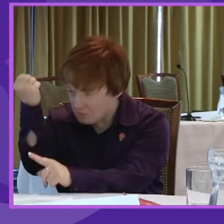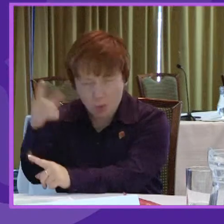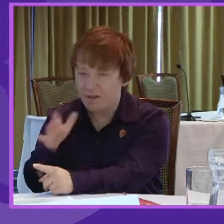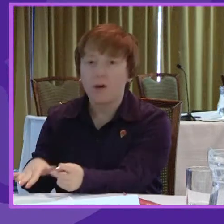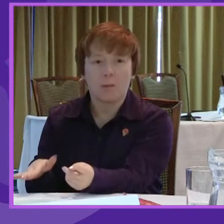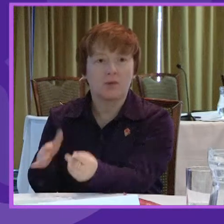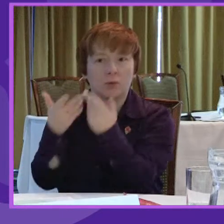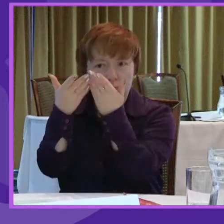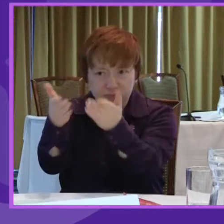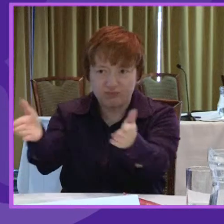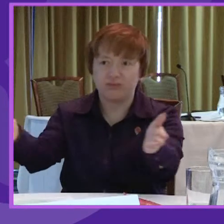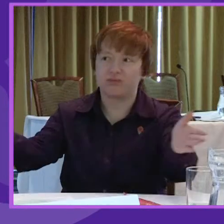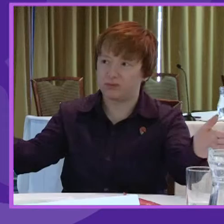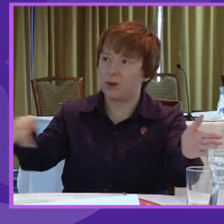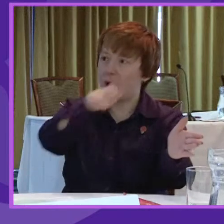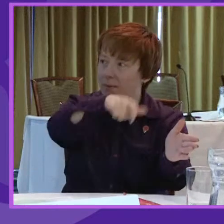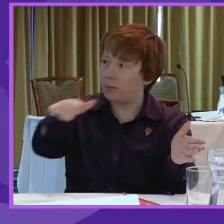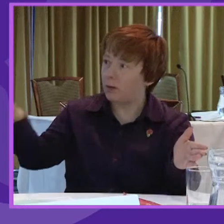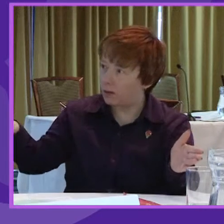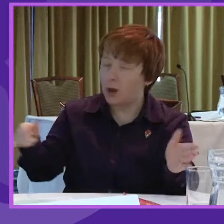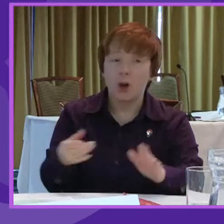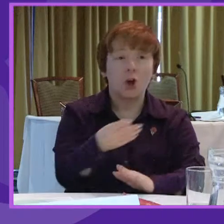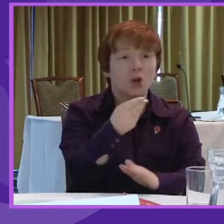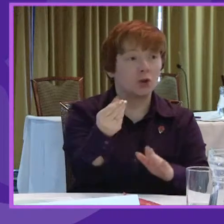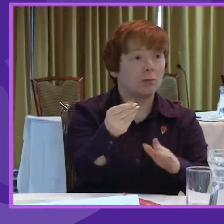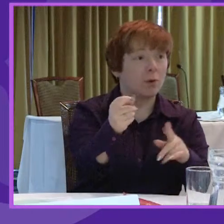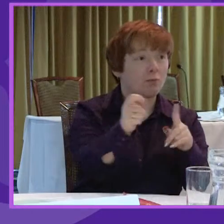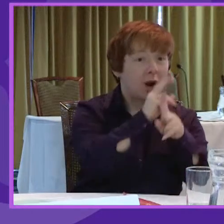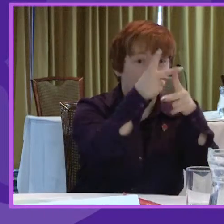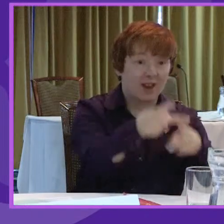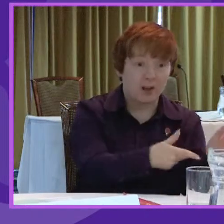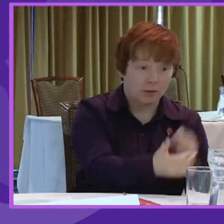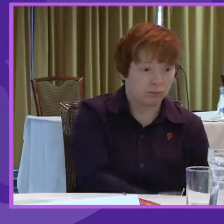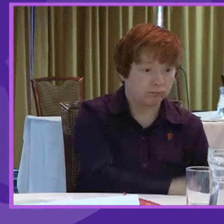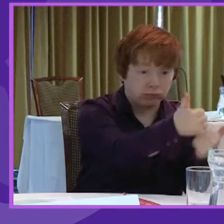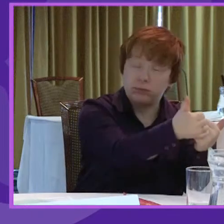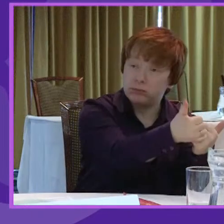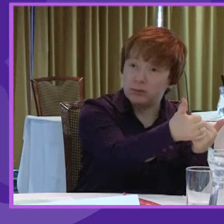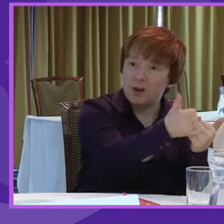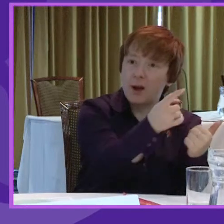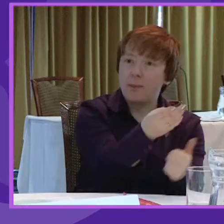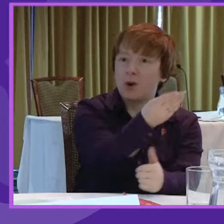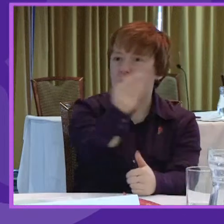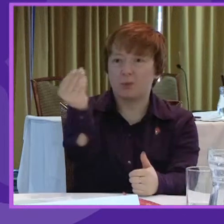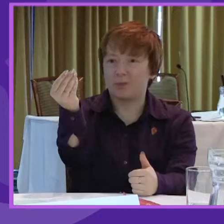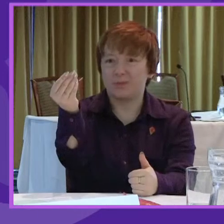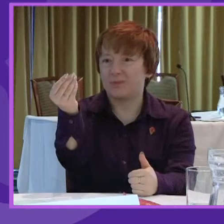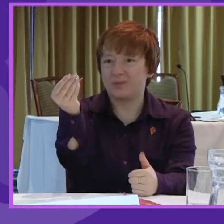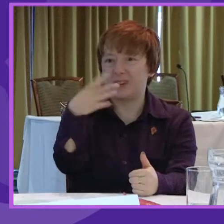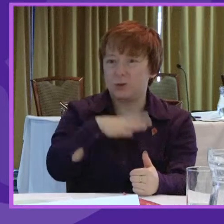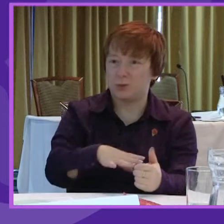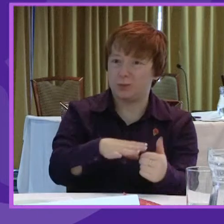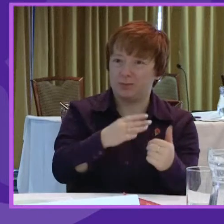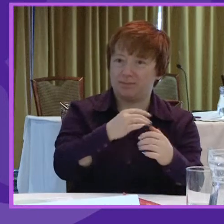Again, there's some great work happening in these areas in some primary care services, but these services also need to allow for those people needing